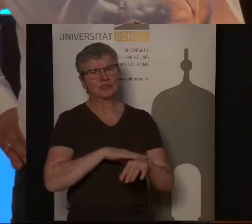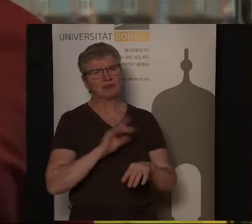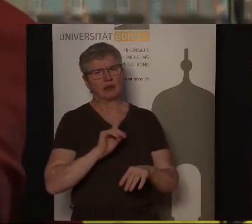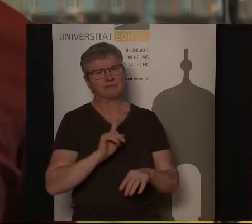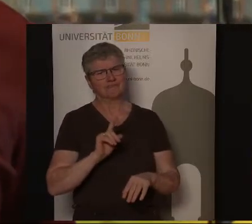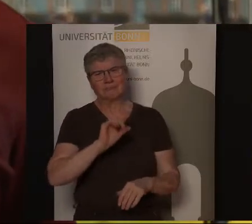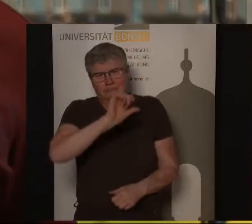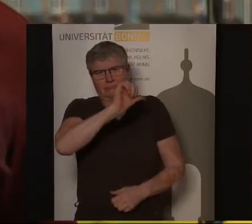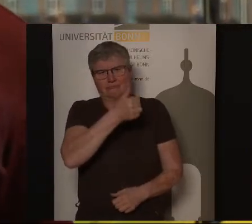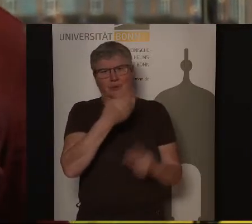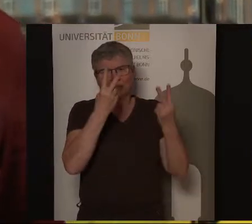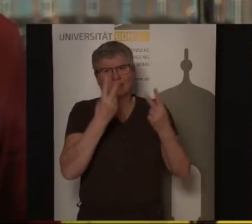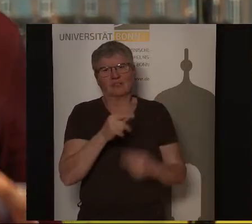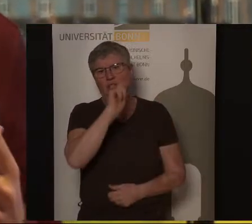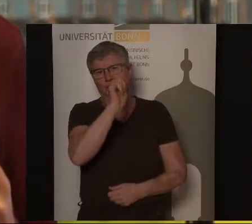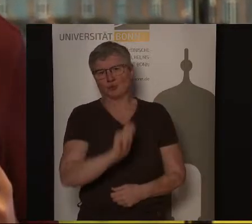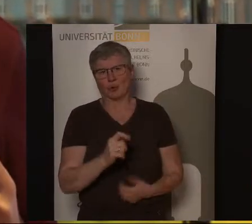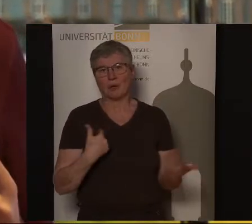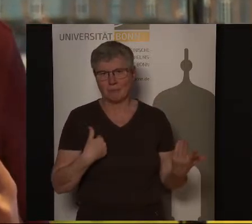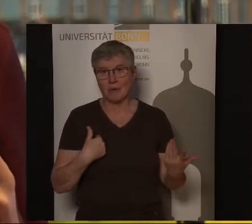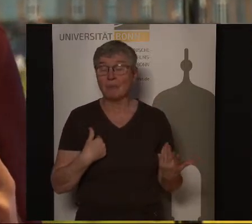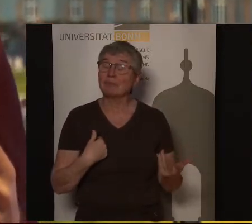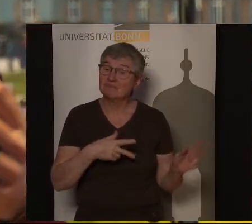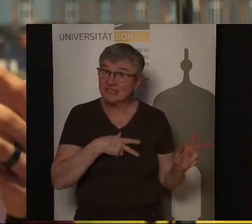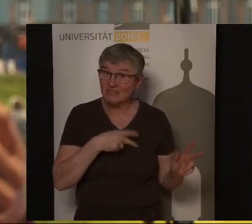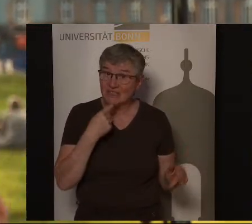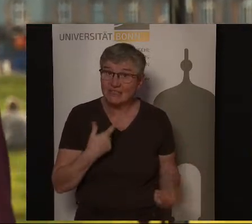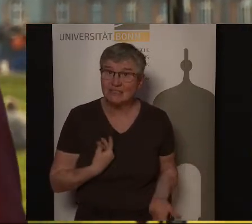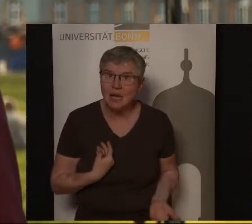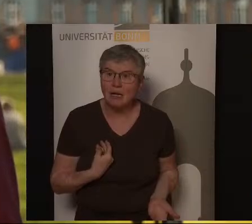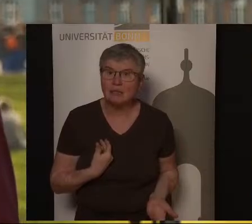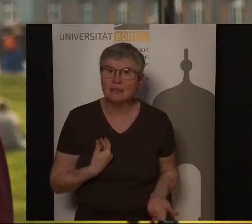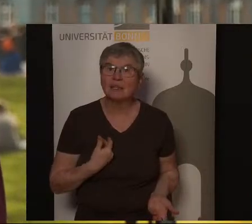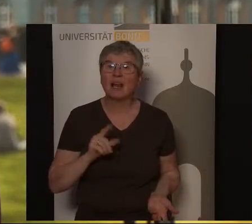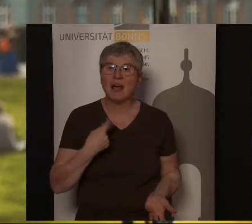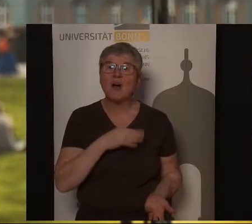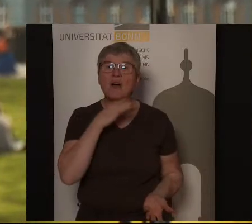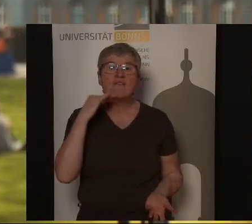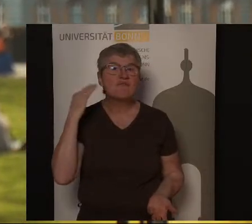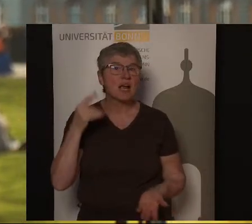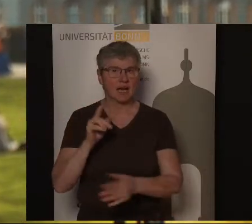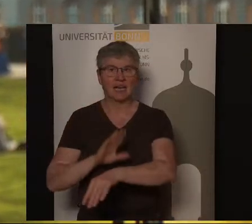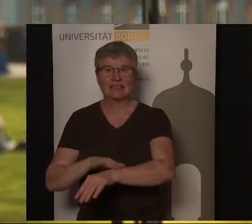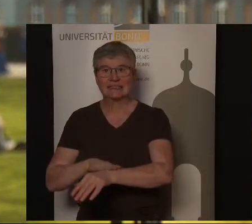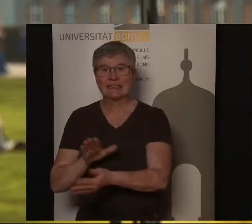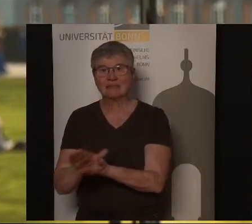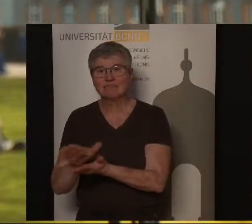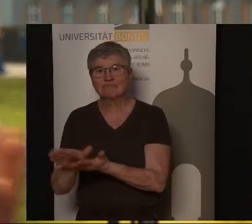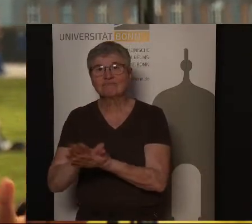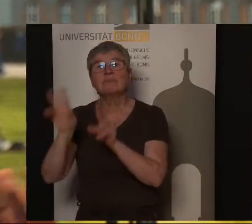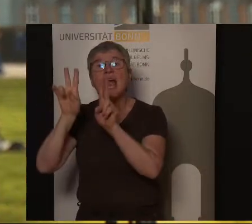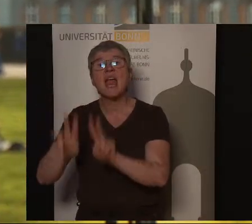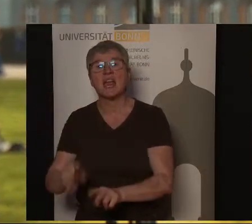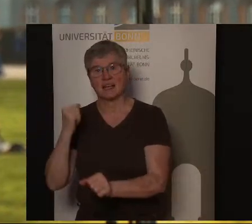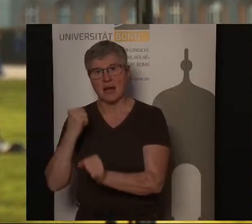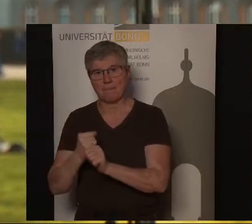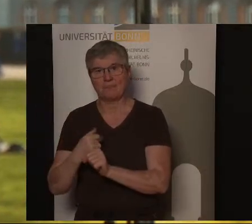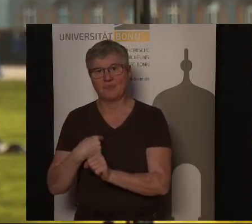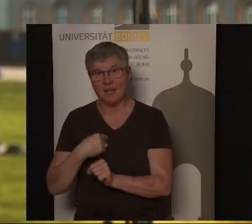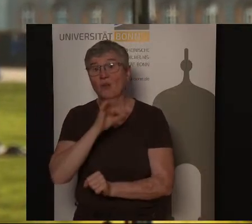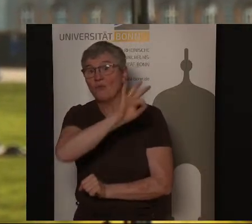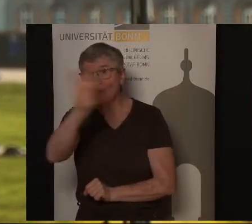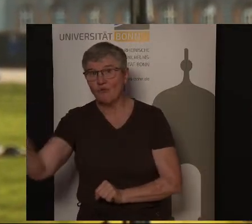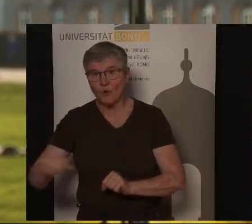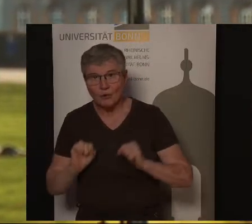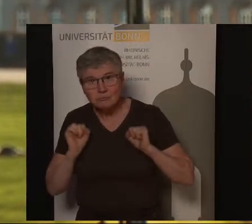Well, it's not a full-time job. I'm first and foremost a student, just like all of you guys. I have to admit that I also spend a lot of time